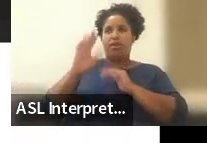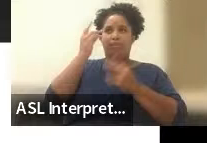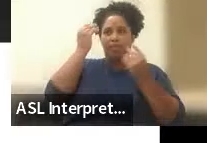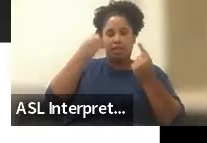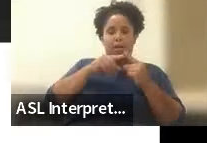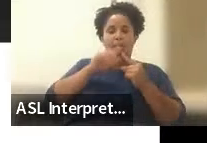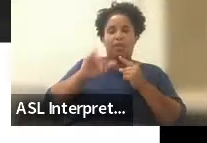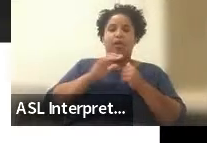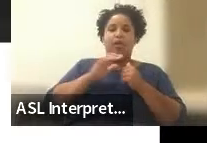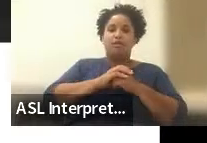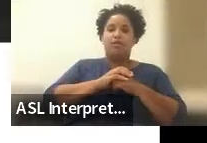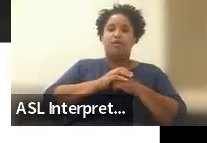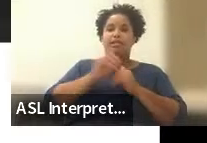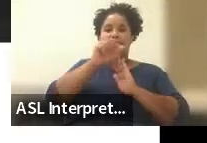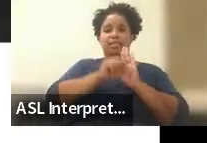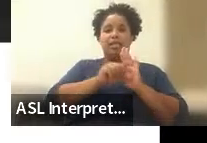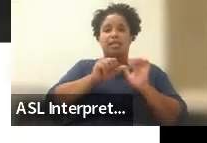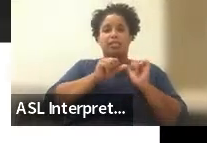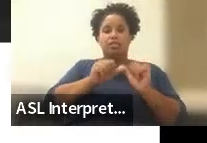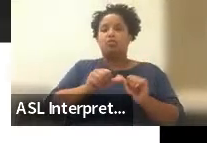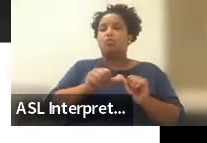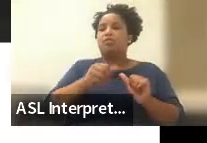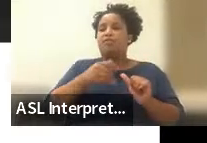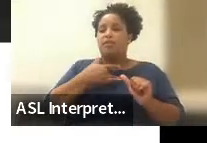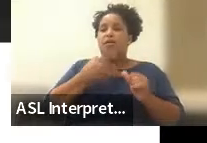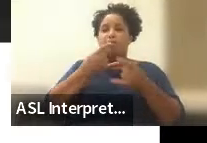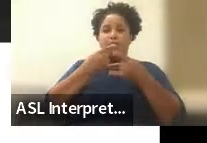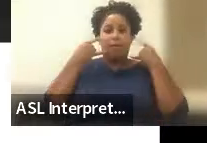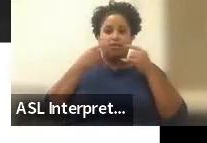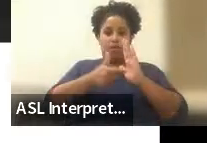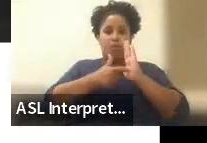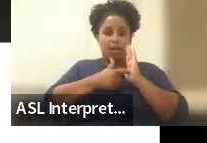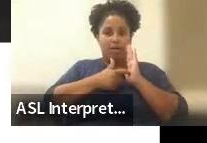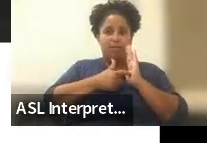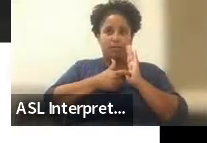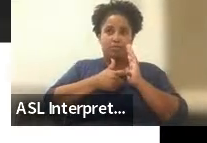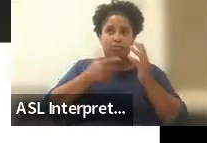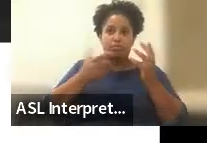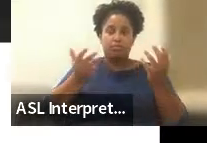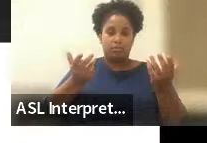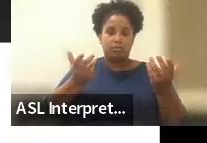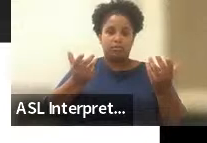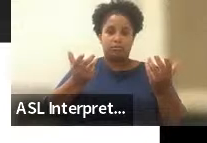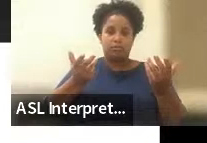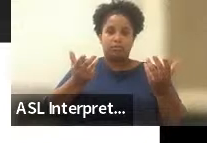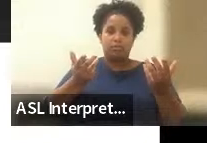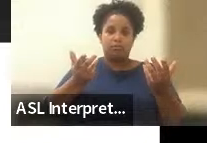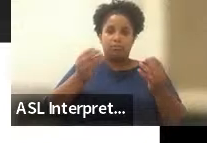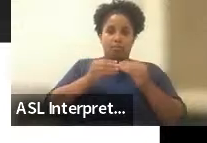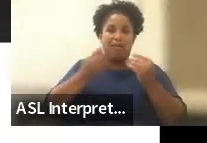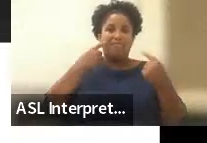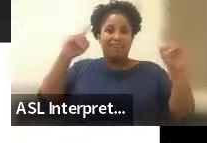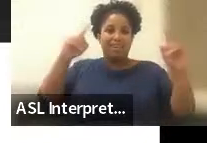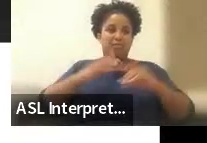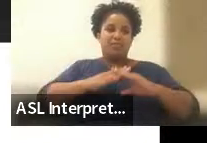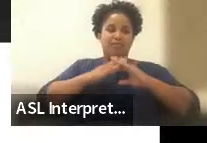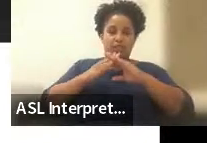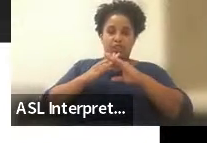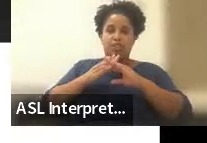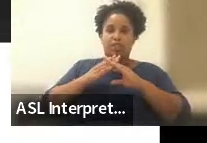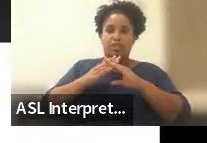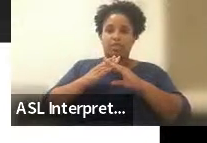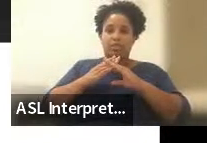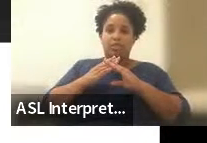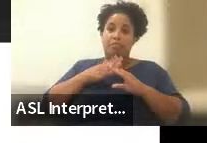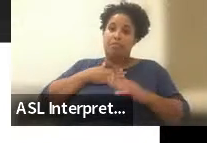this, and the state maintains mask requirements, which are probably a more effective prevention tool, at least in